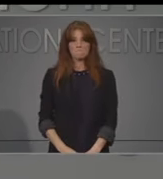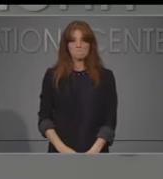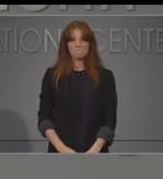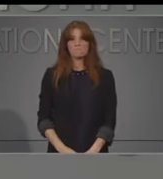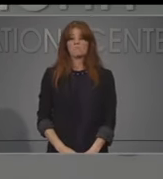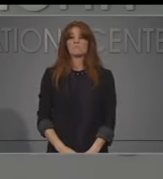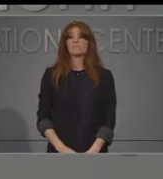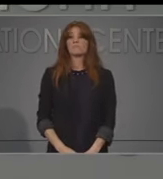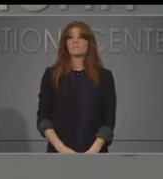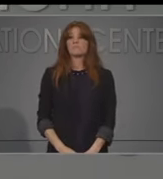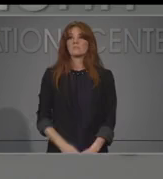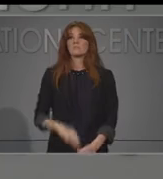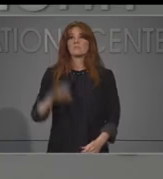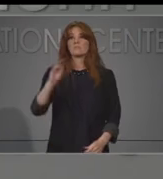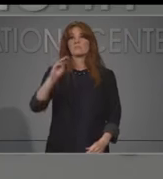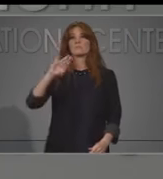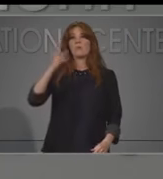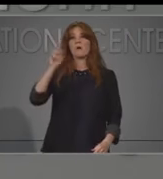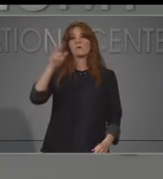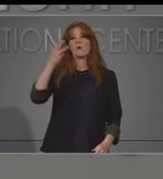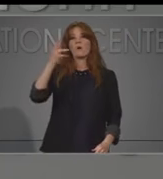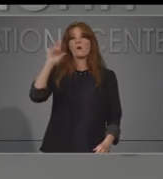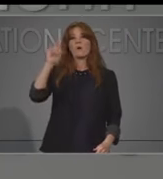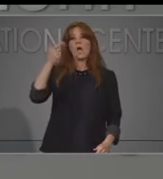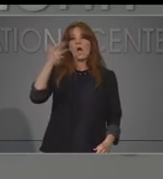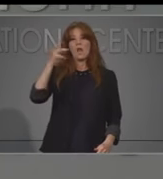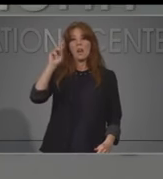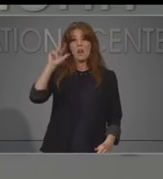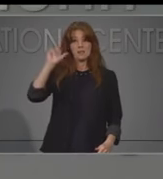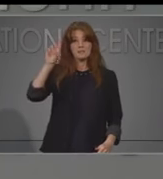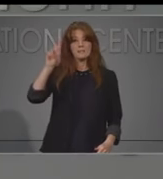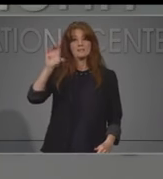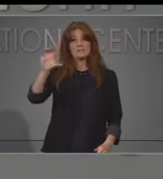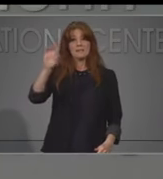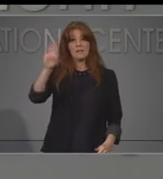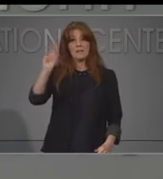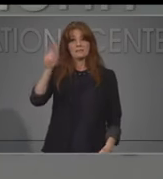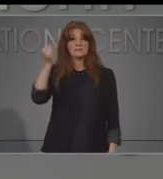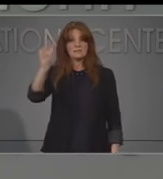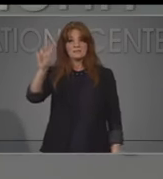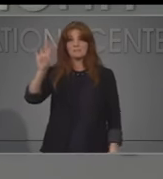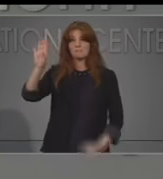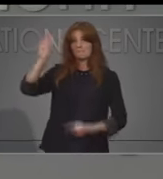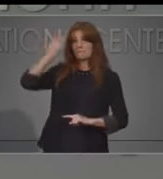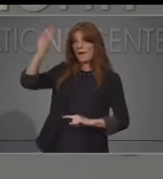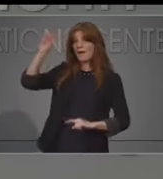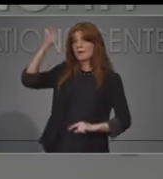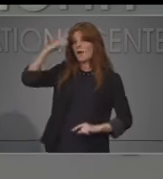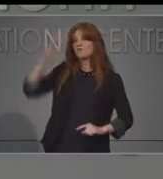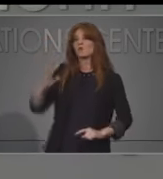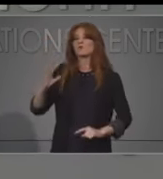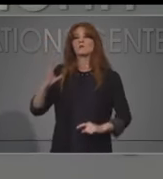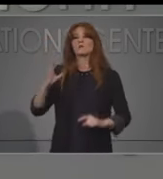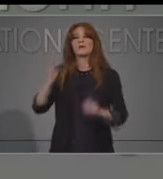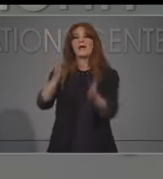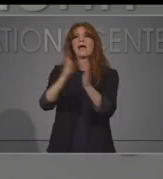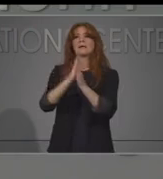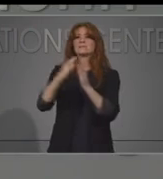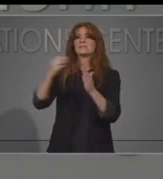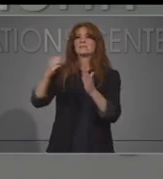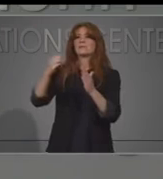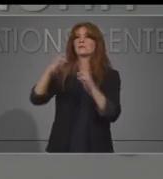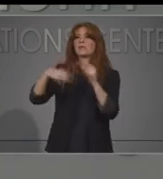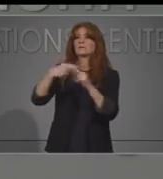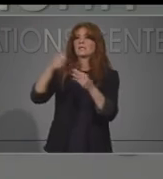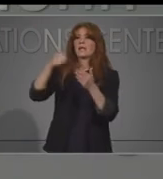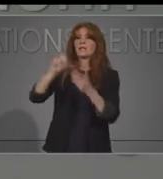Our next question is from Michael Hyland, CBS 17. Hi, Governor. I wanted to ask about the letter that you sent to